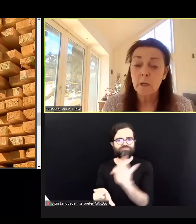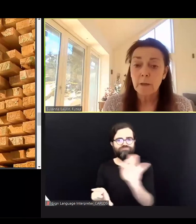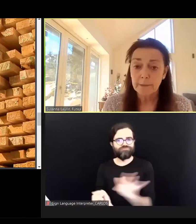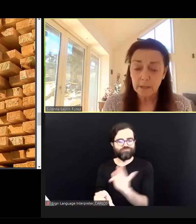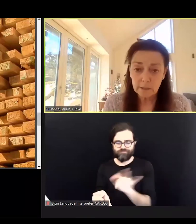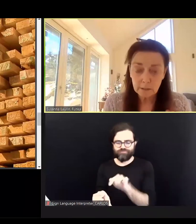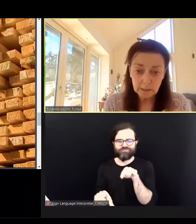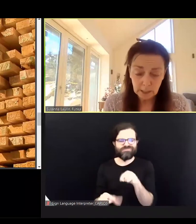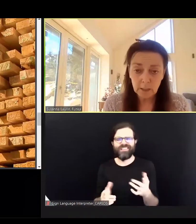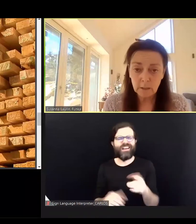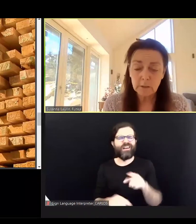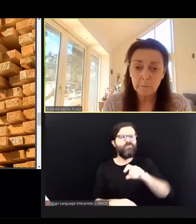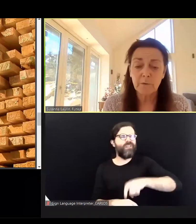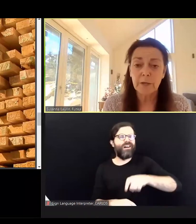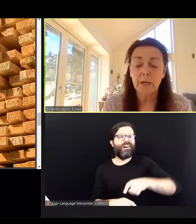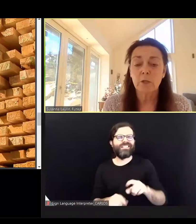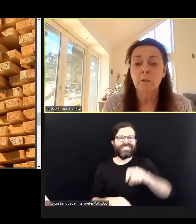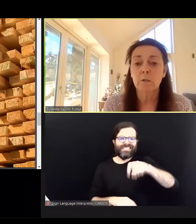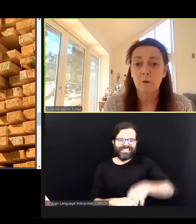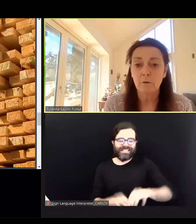quite fascinating.